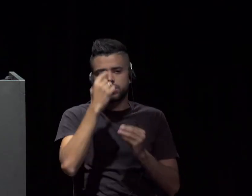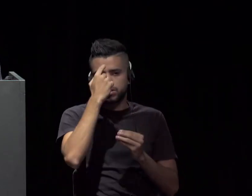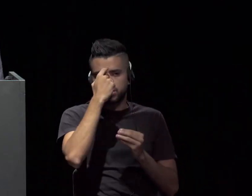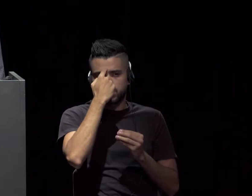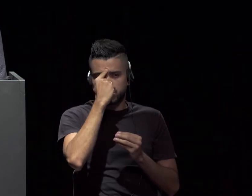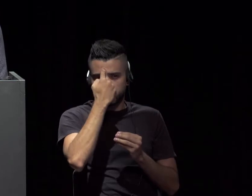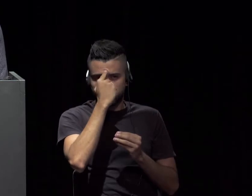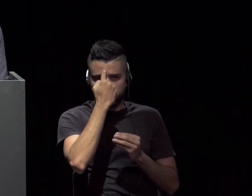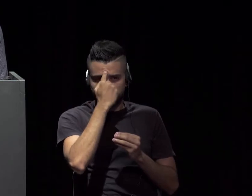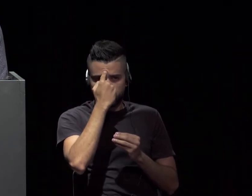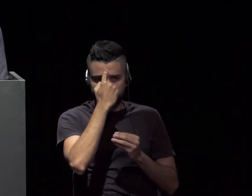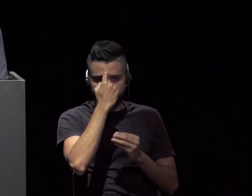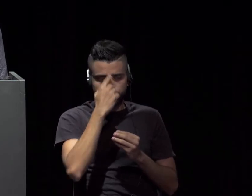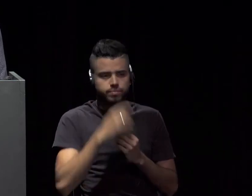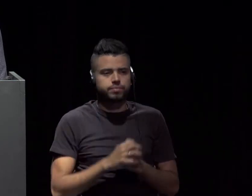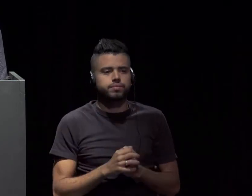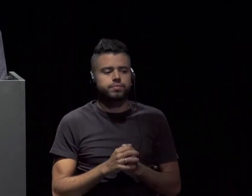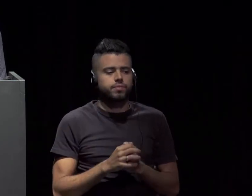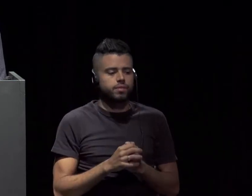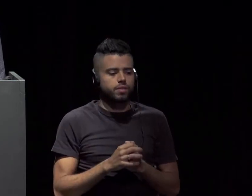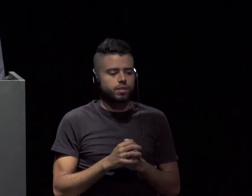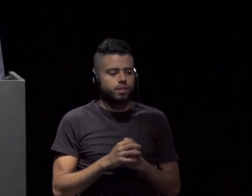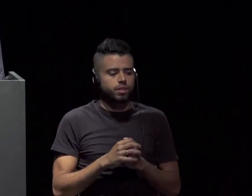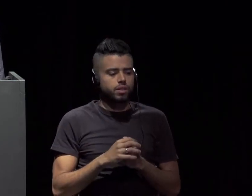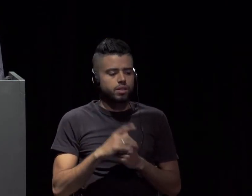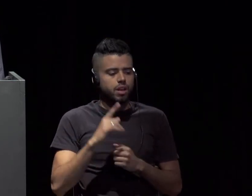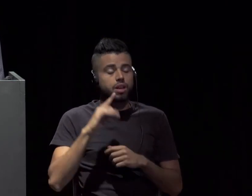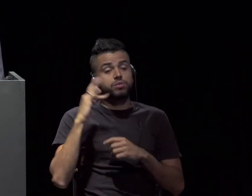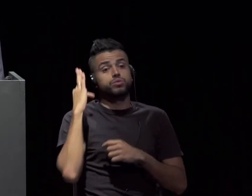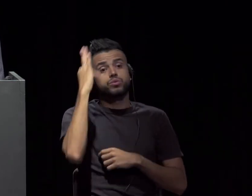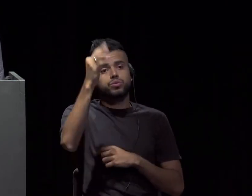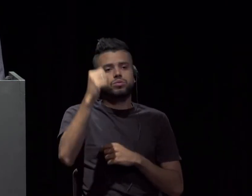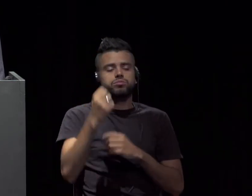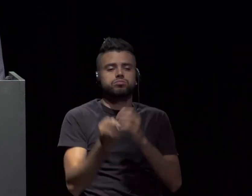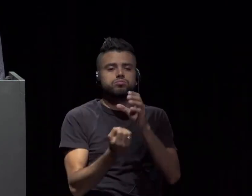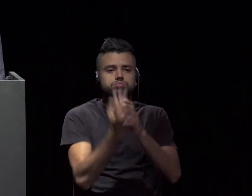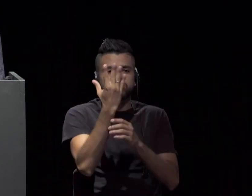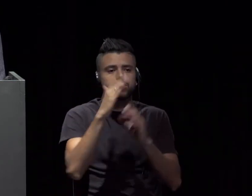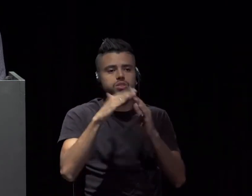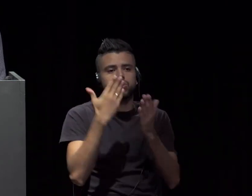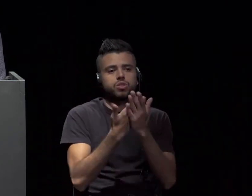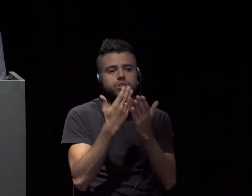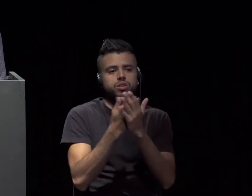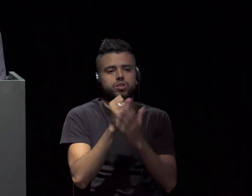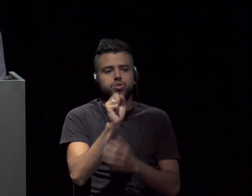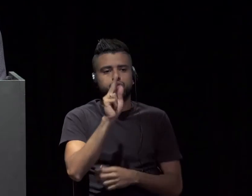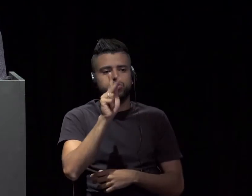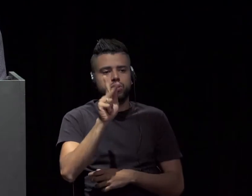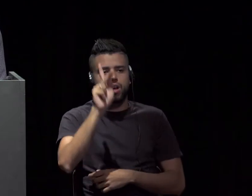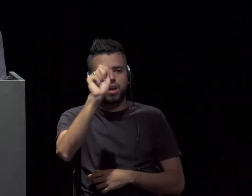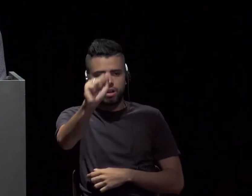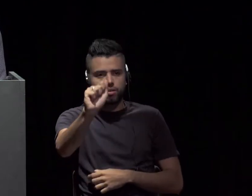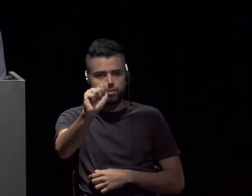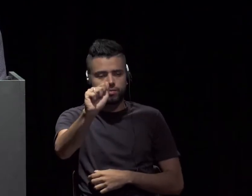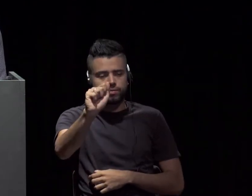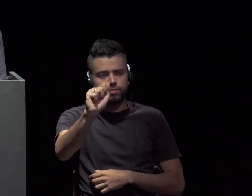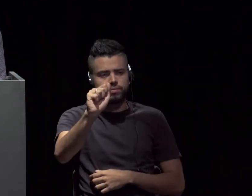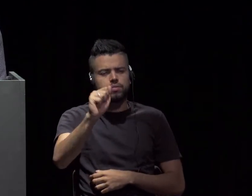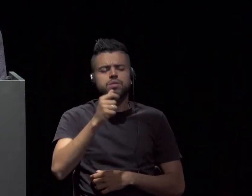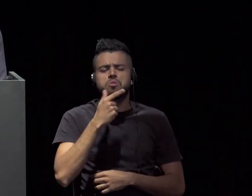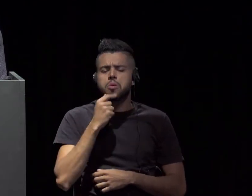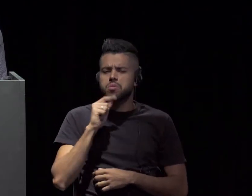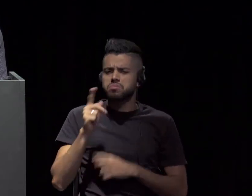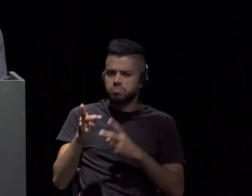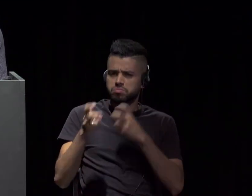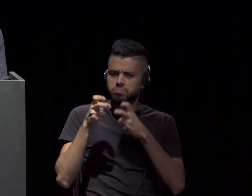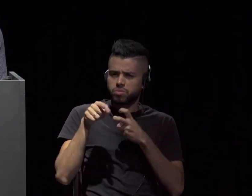School. Nsukka not only confirmed for Anatsui the value of the work he began at Winneba, it made him